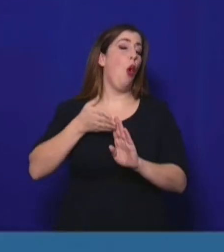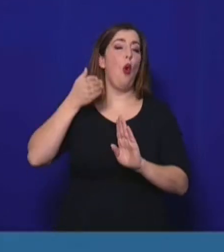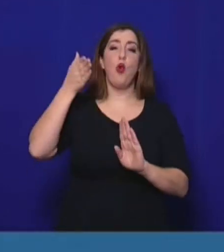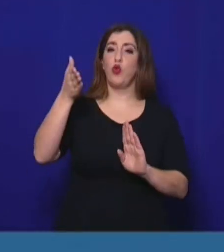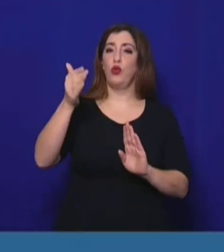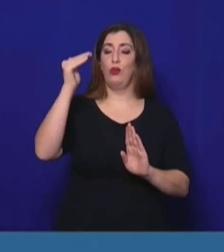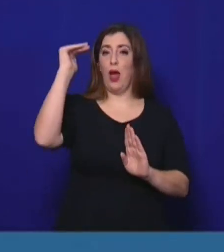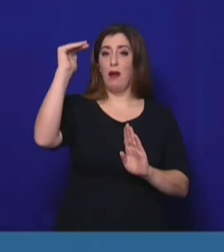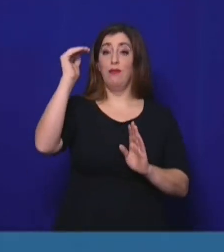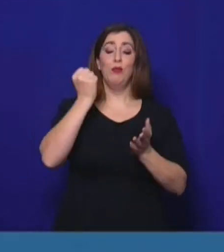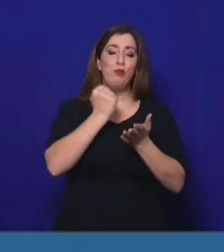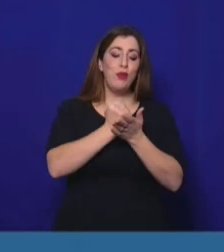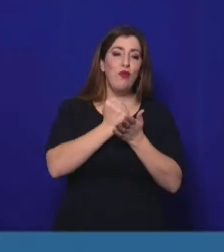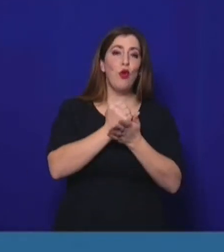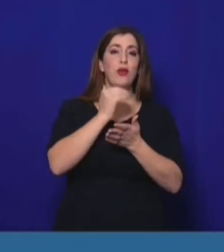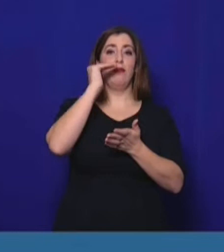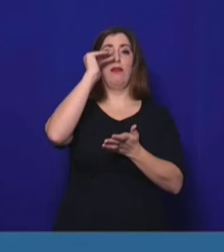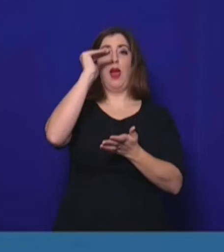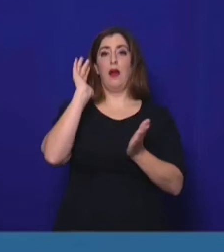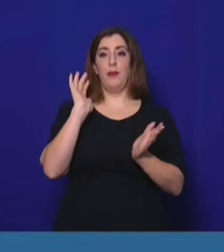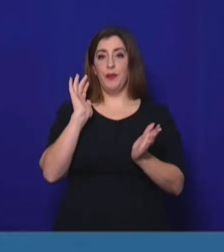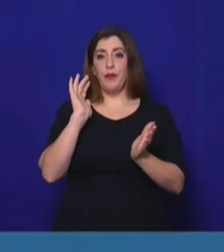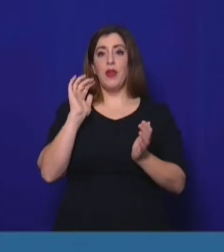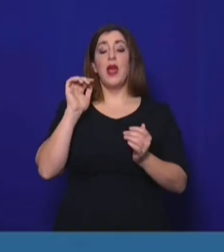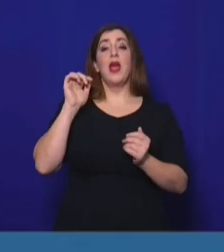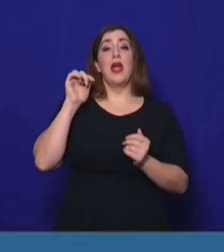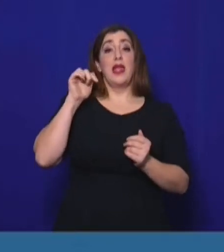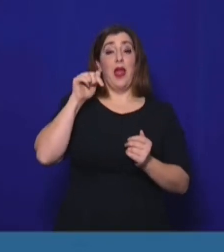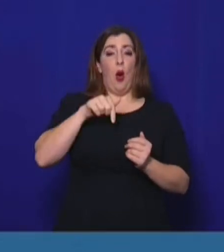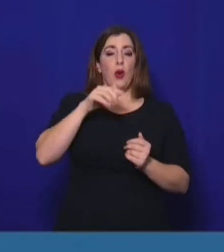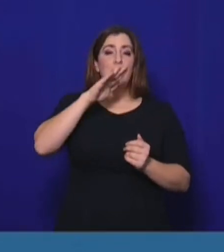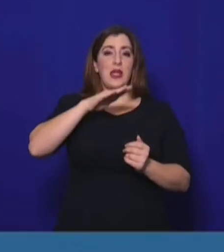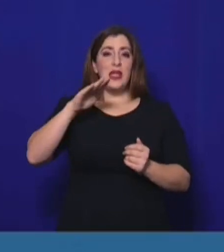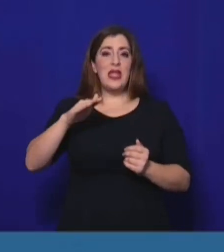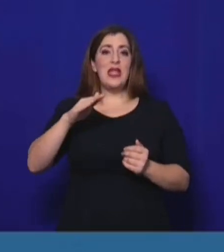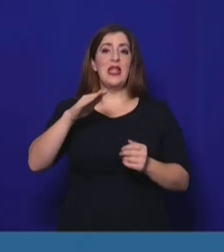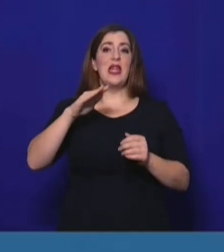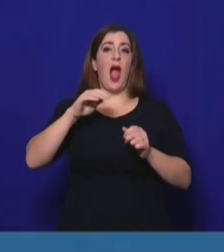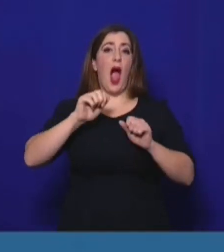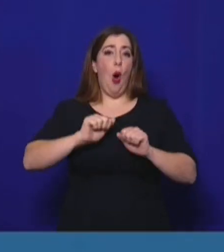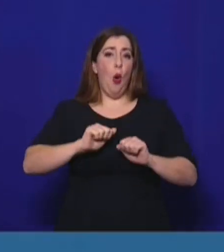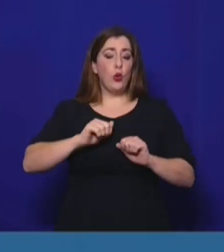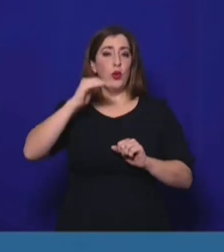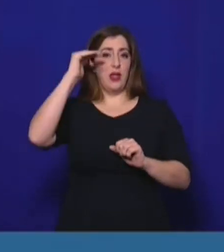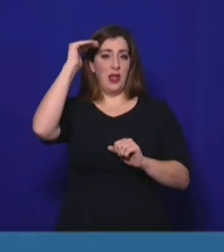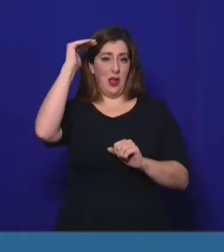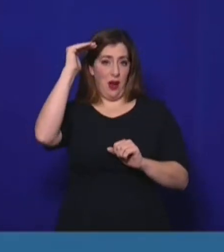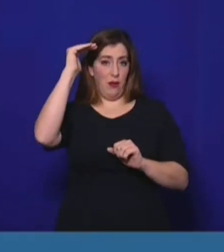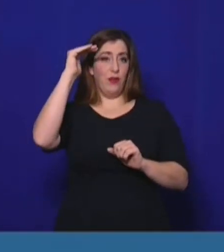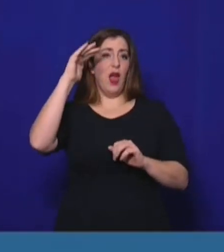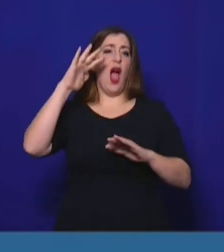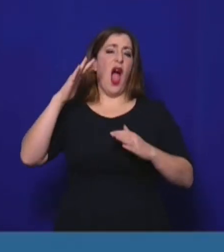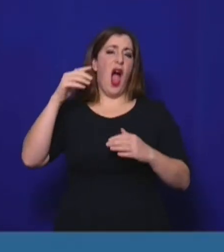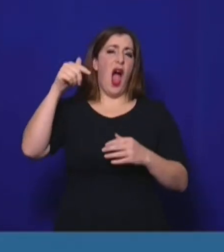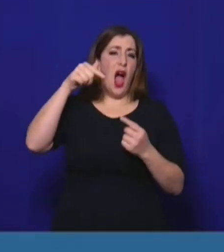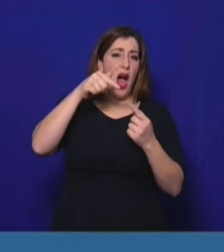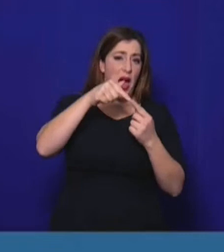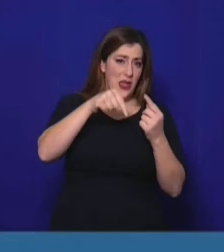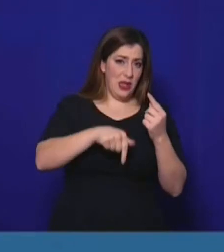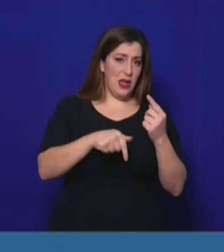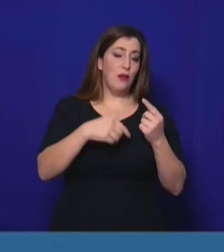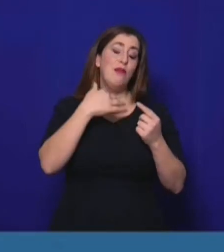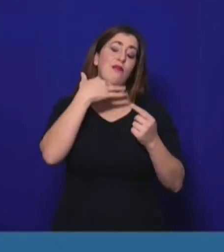u dawn huma biss dawk in-nies li huma listed mal-Comcare li dawn propju għalissa ma batnilhomx